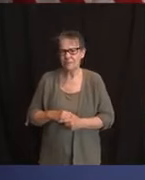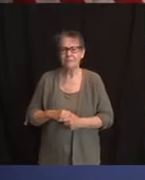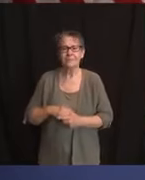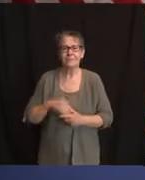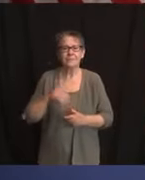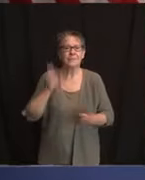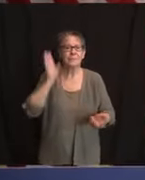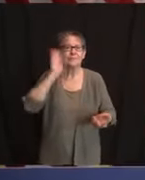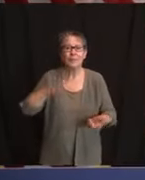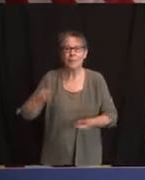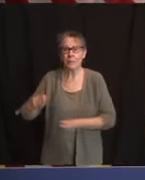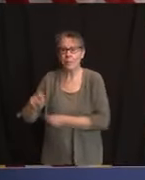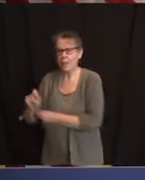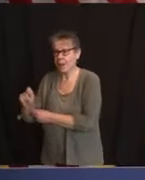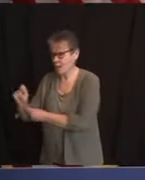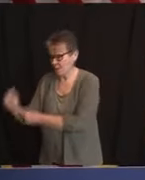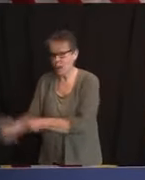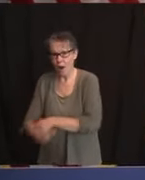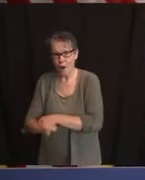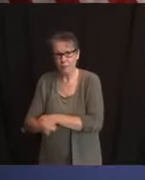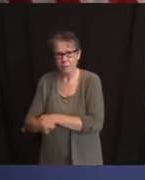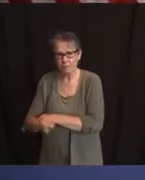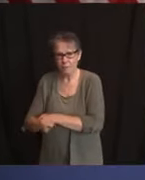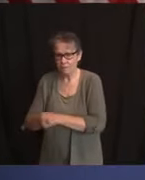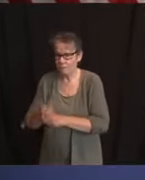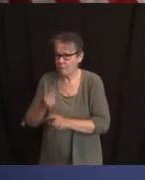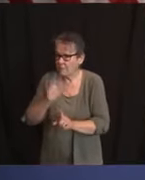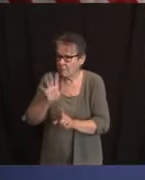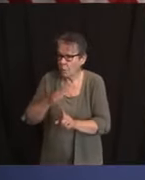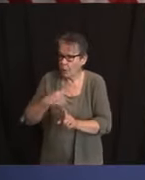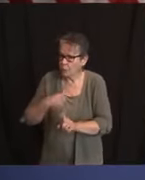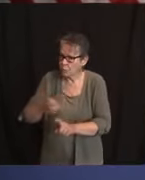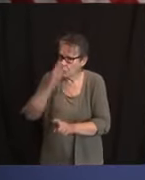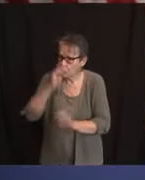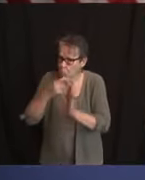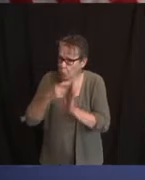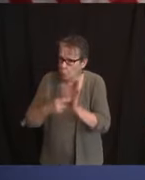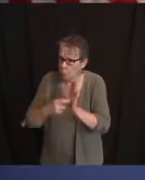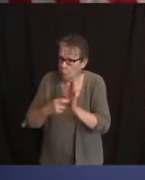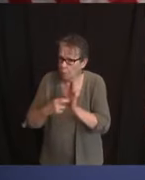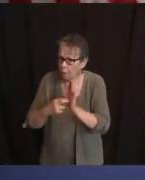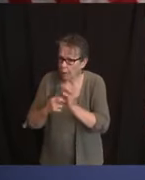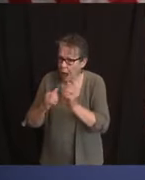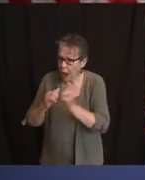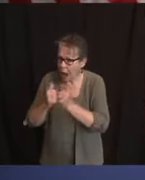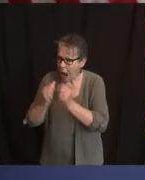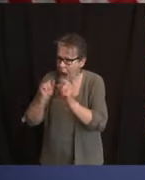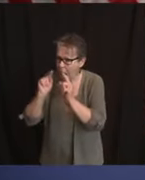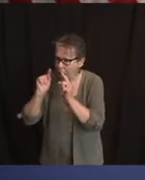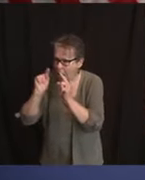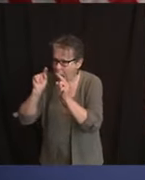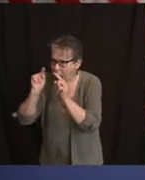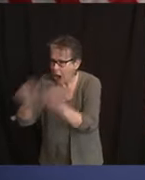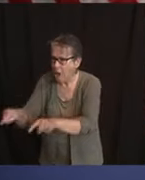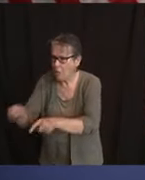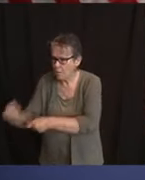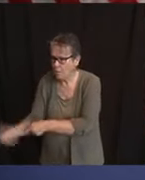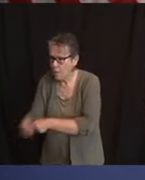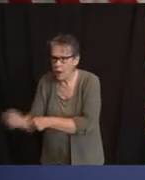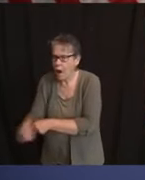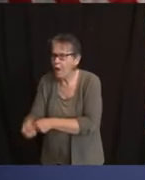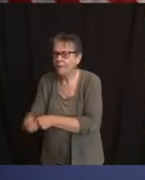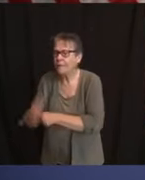what you're hearing about congregating in a football stadium. Literally, you got a golf basically. I think you got a golf. You drive your own cart,